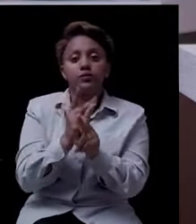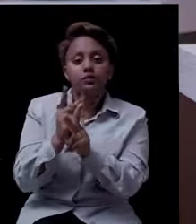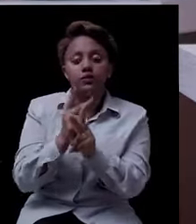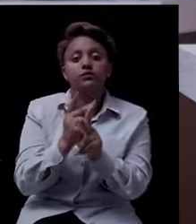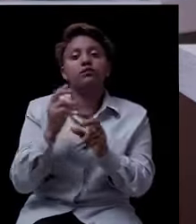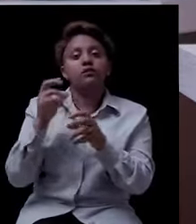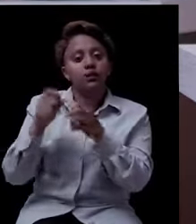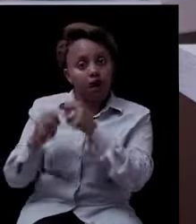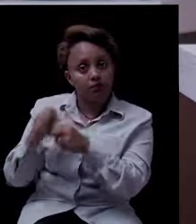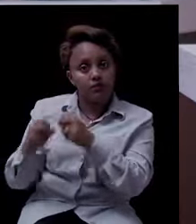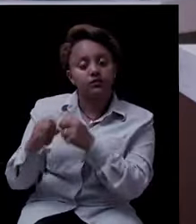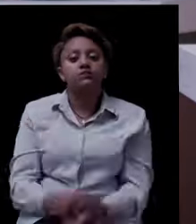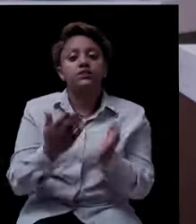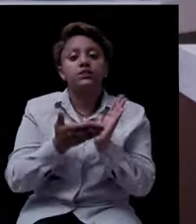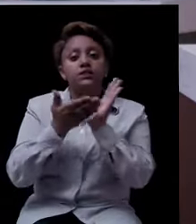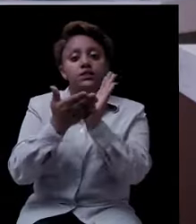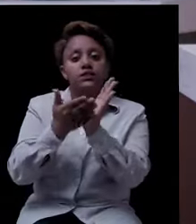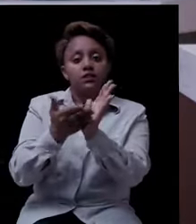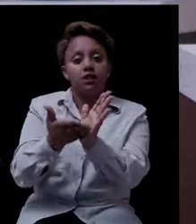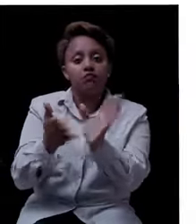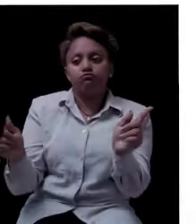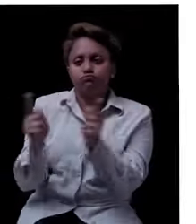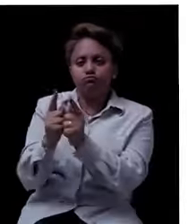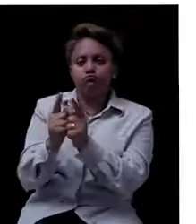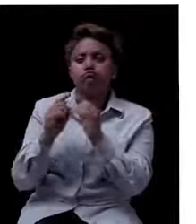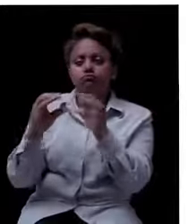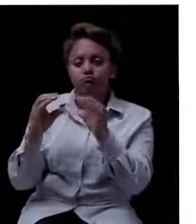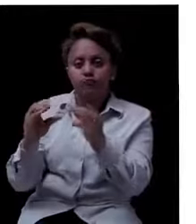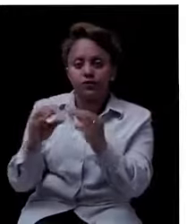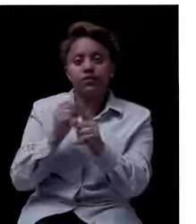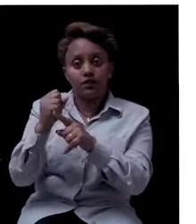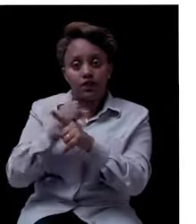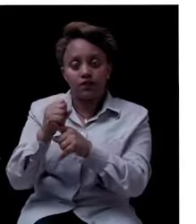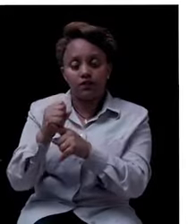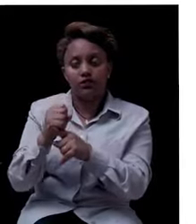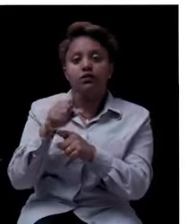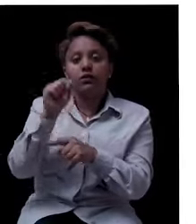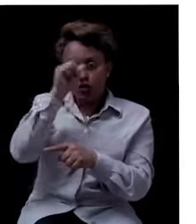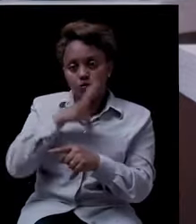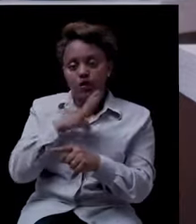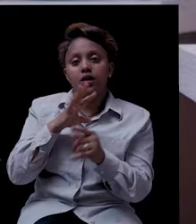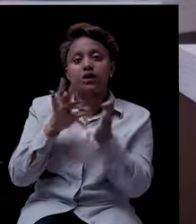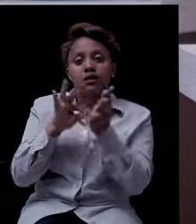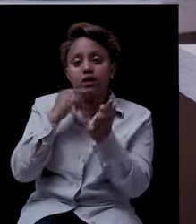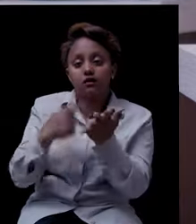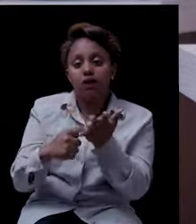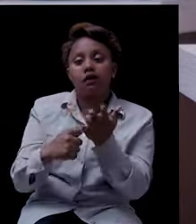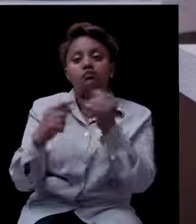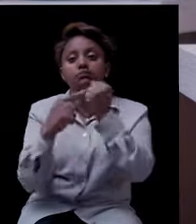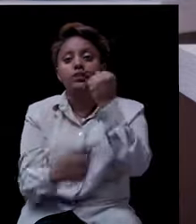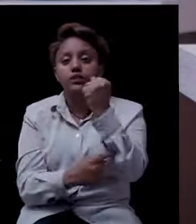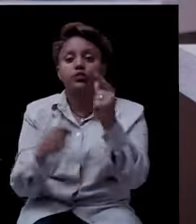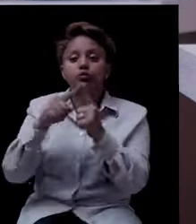the cybersecurity measures to be taken to prevent cyber crimes. Staff awareness training. Human errors is the leading cause